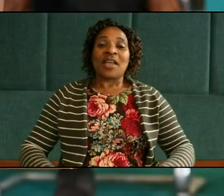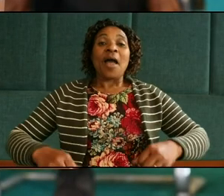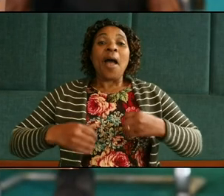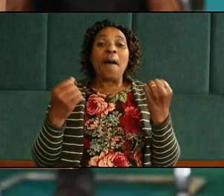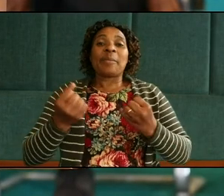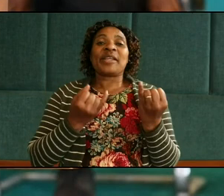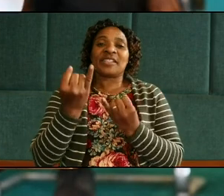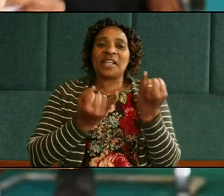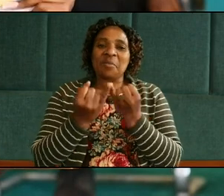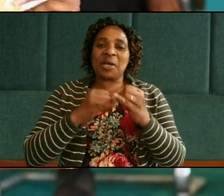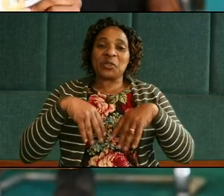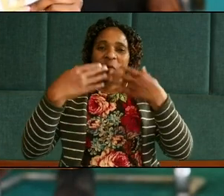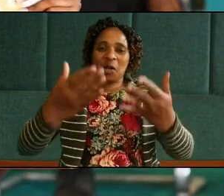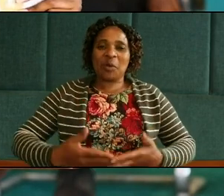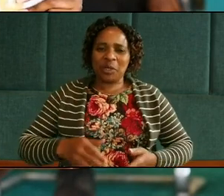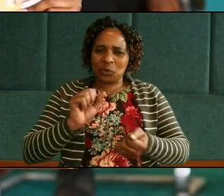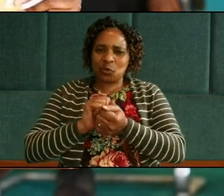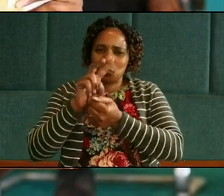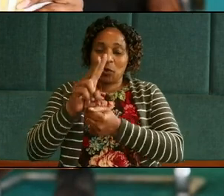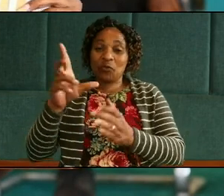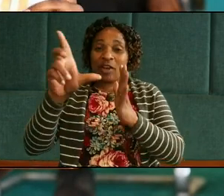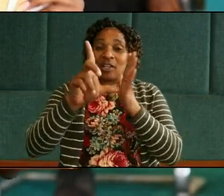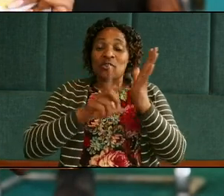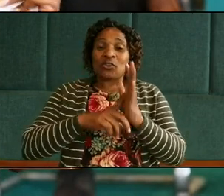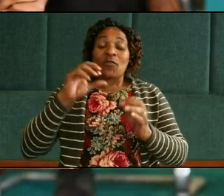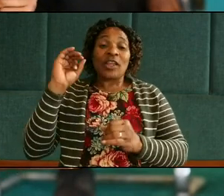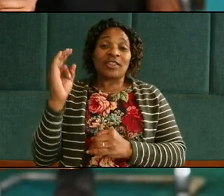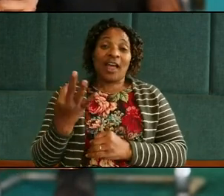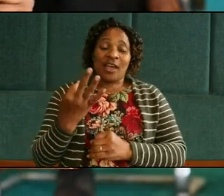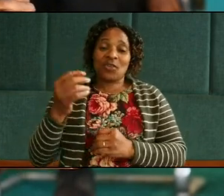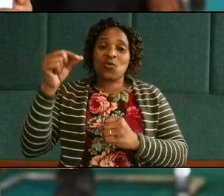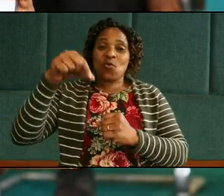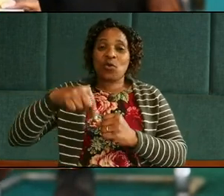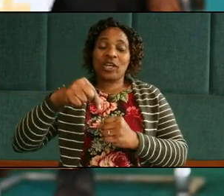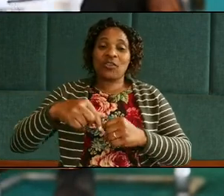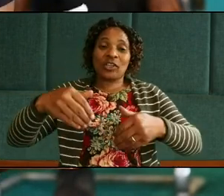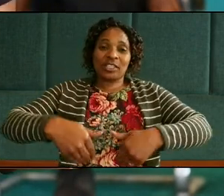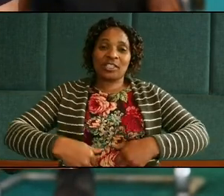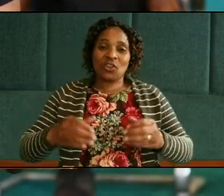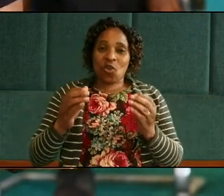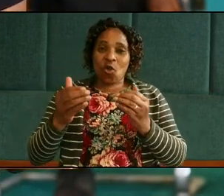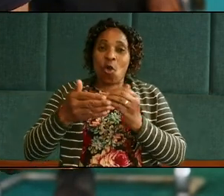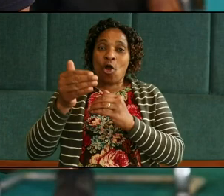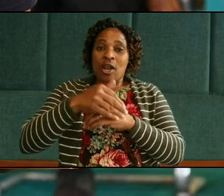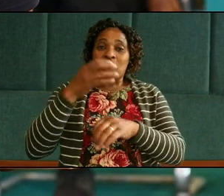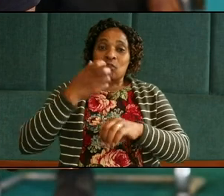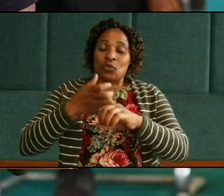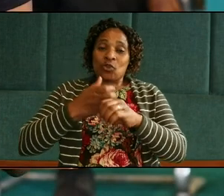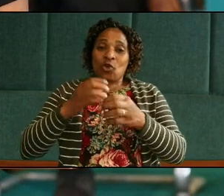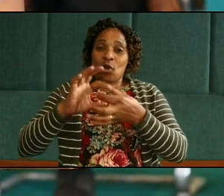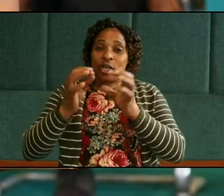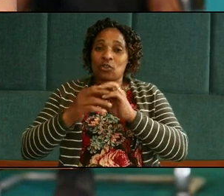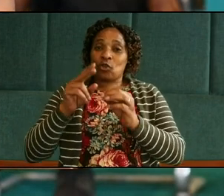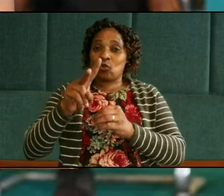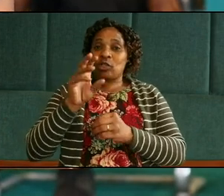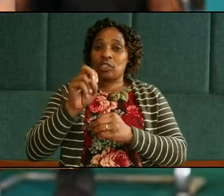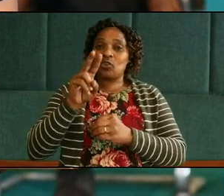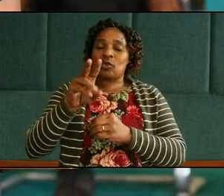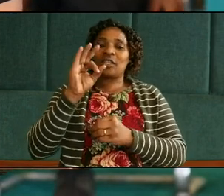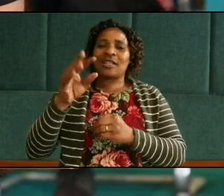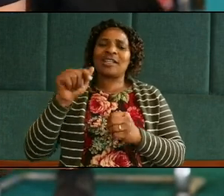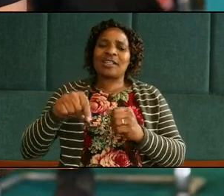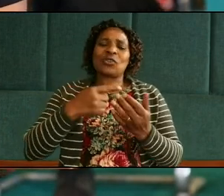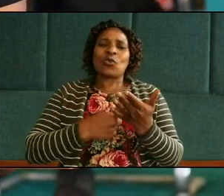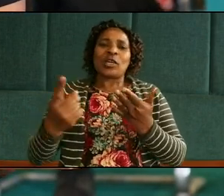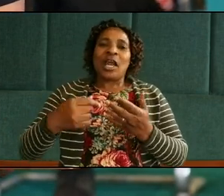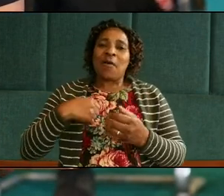Happy Sabbath, and welcome to the 12th lesson of the third quarter of the Teens Cornerstone Connection lesson of 2023. This week, we